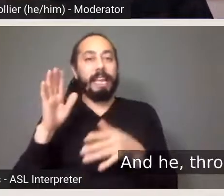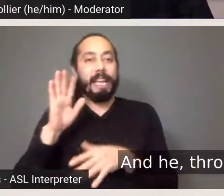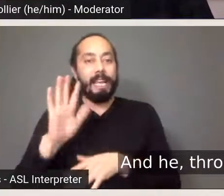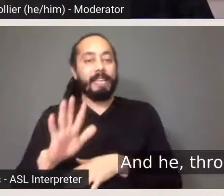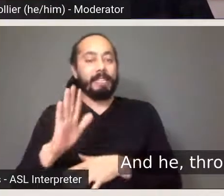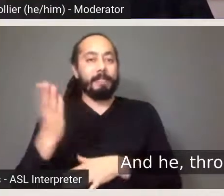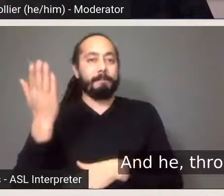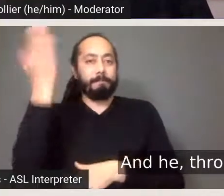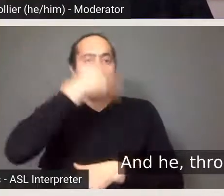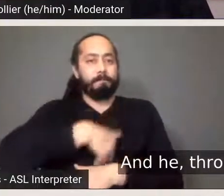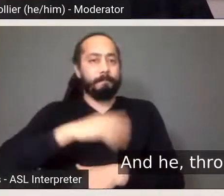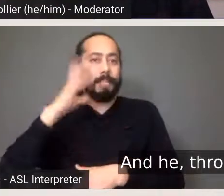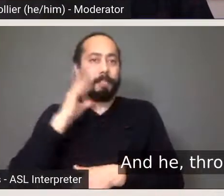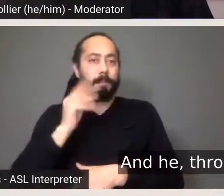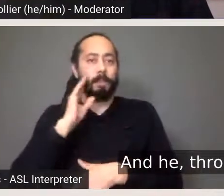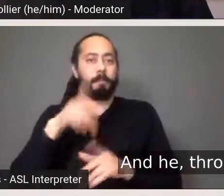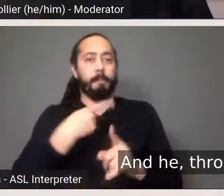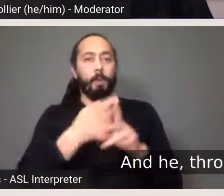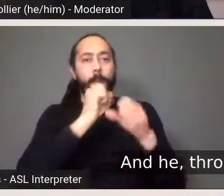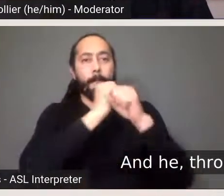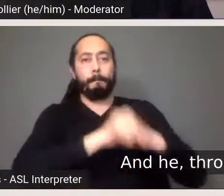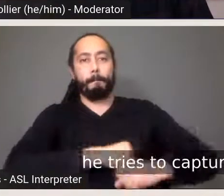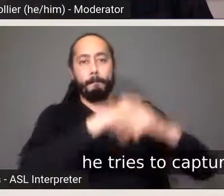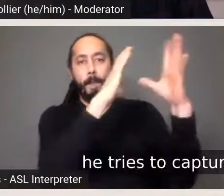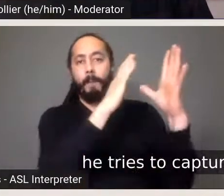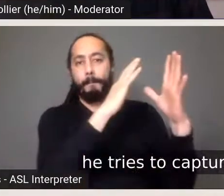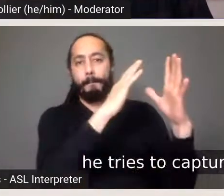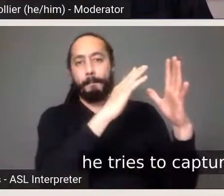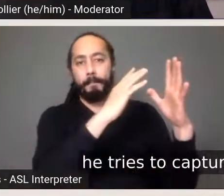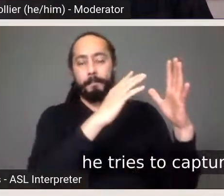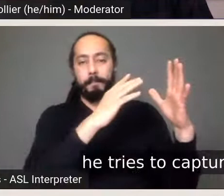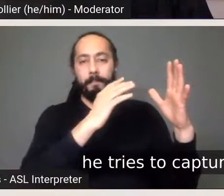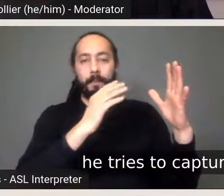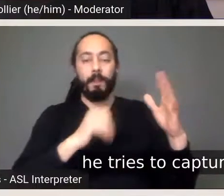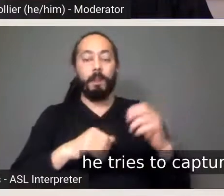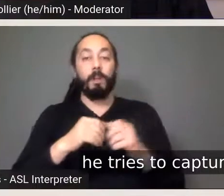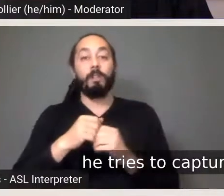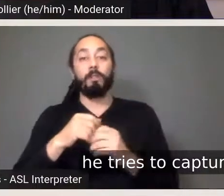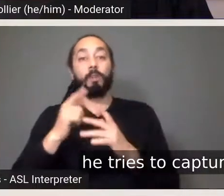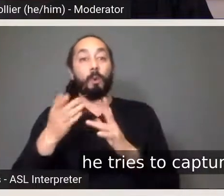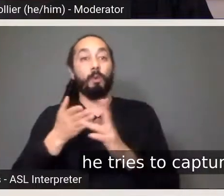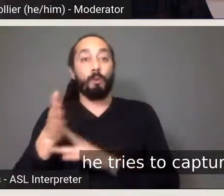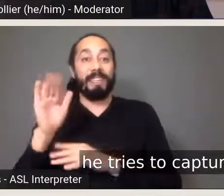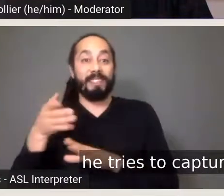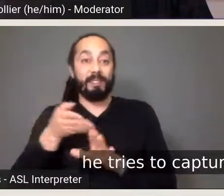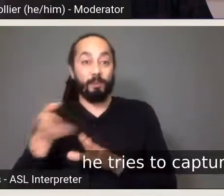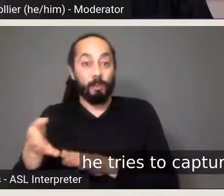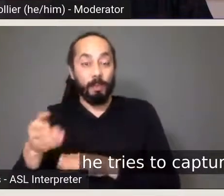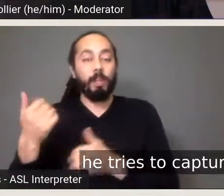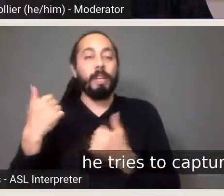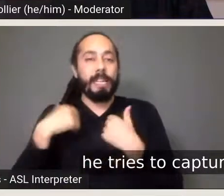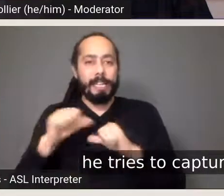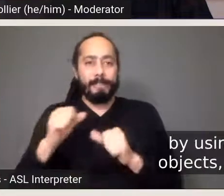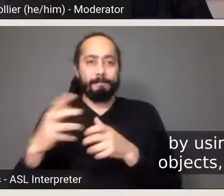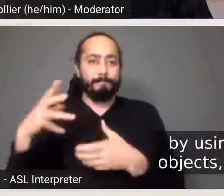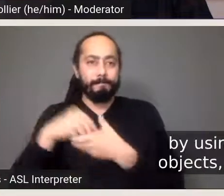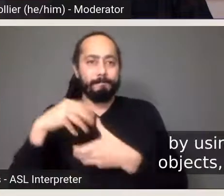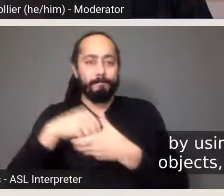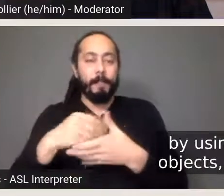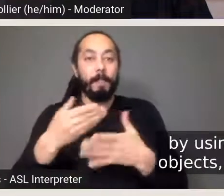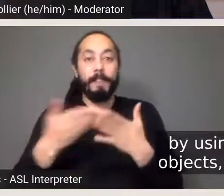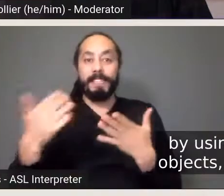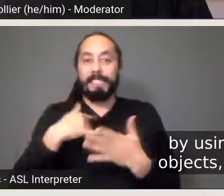and he throughout his career he tries to capture what he couldn't see